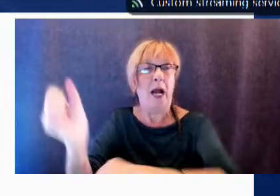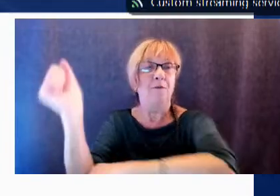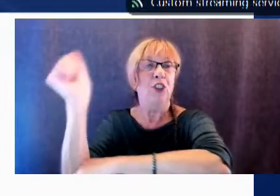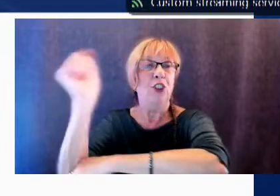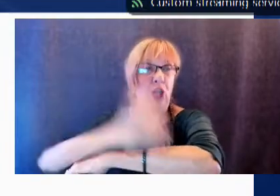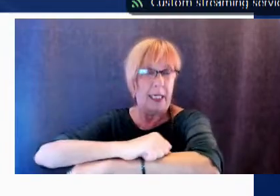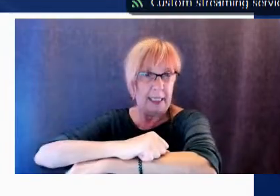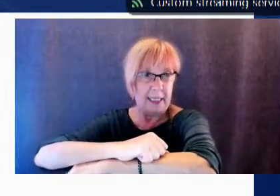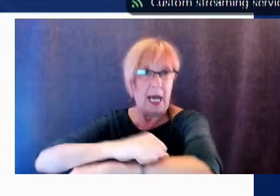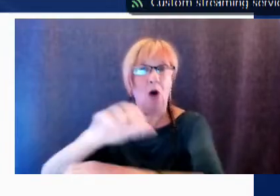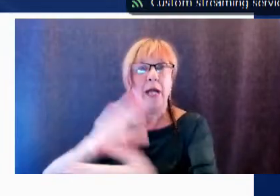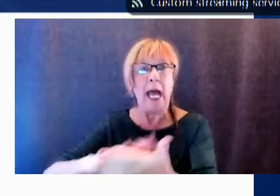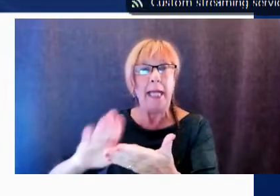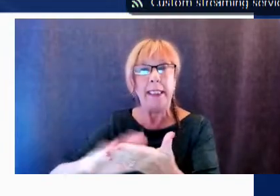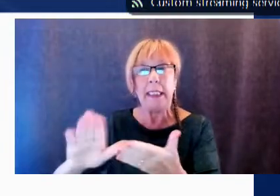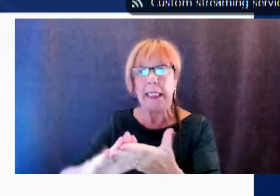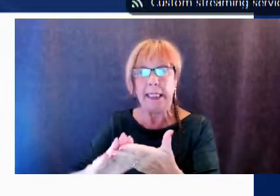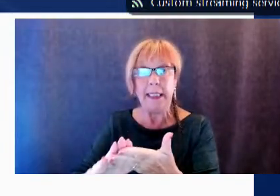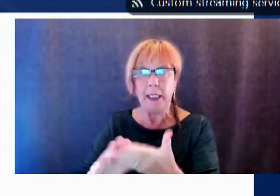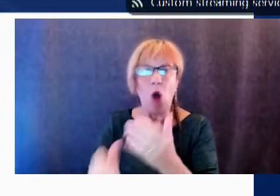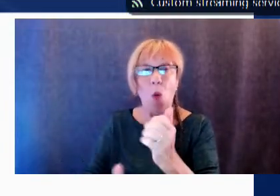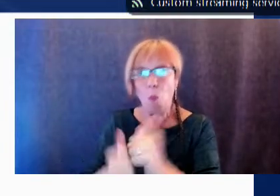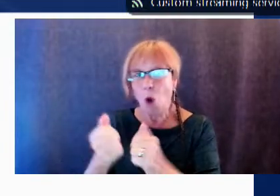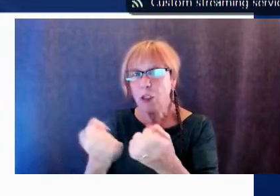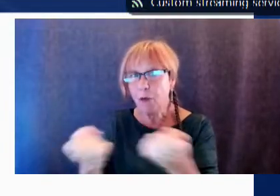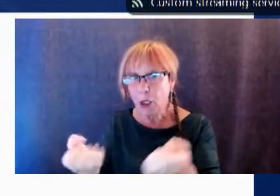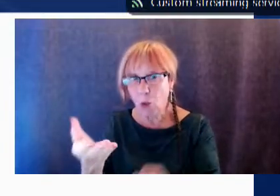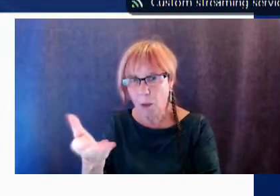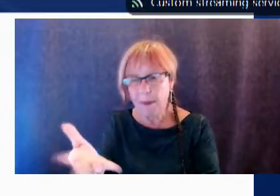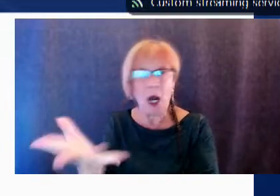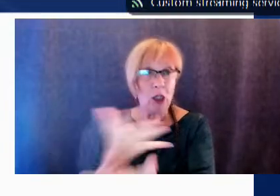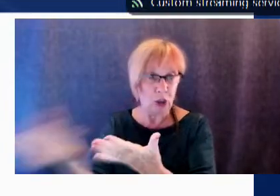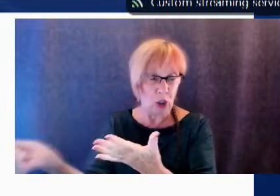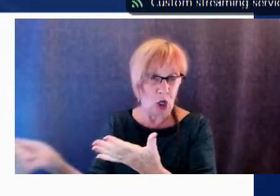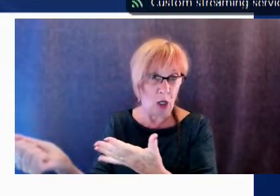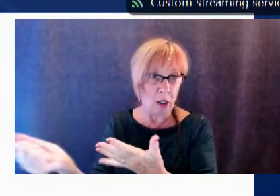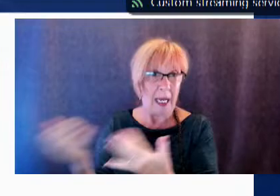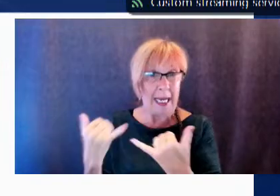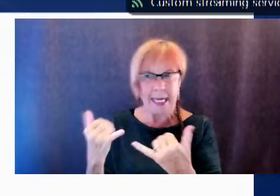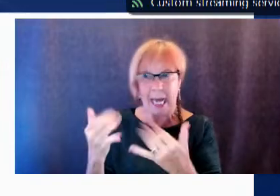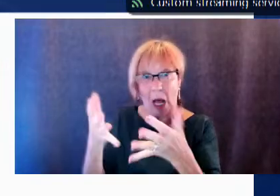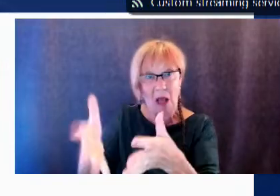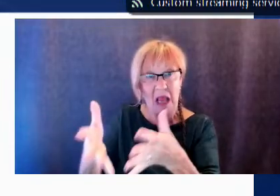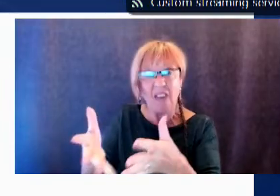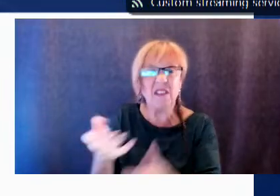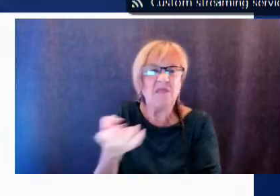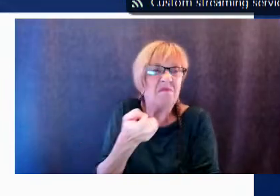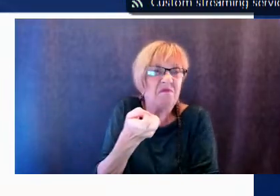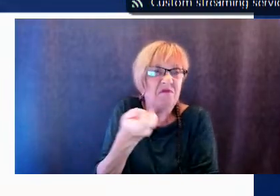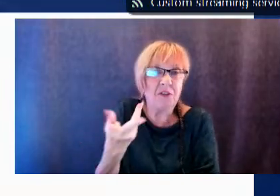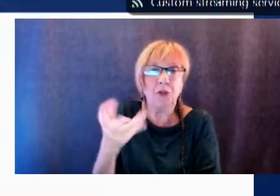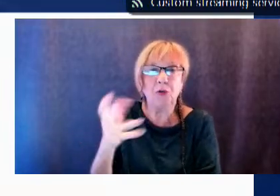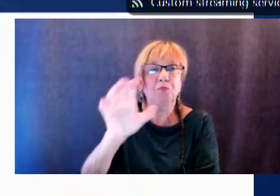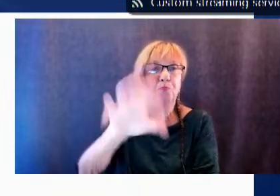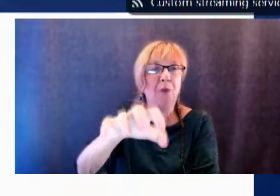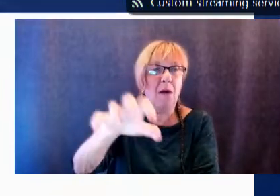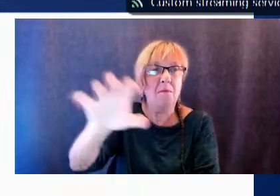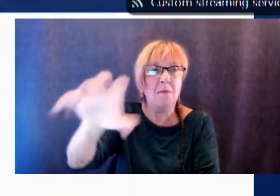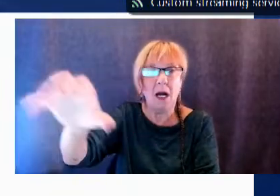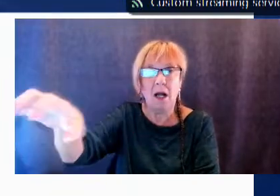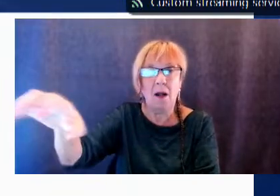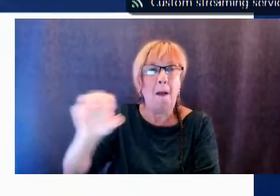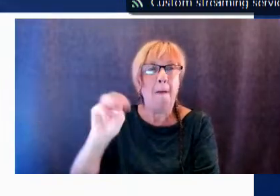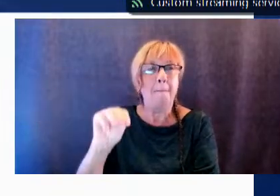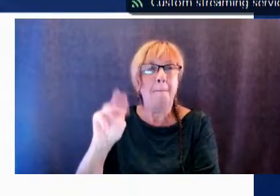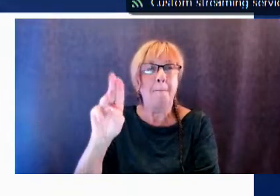the majority of the equipment on site. Right now, all that's remaining is just a few piles of mulch in the back and then